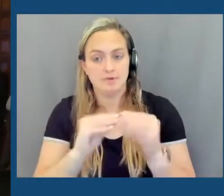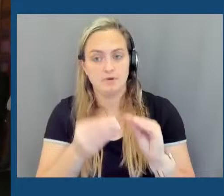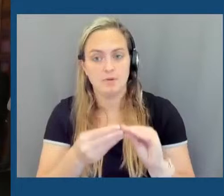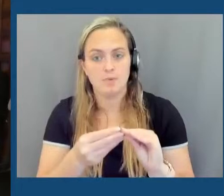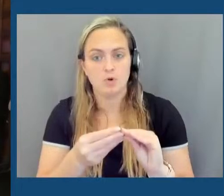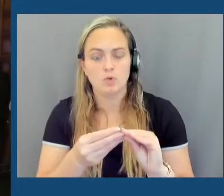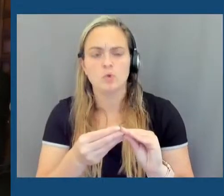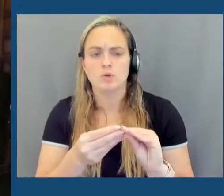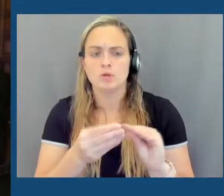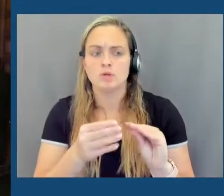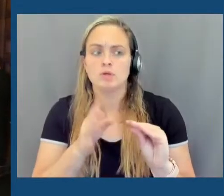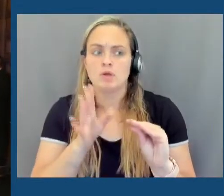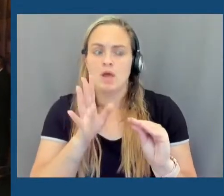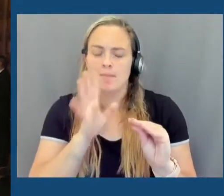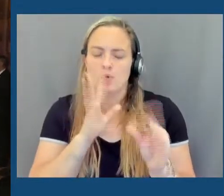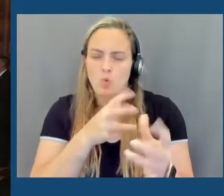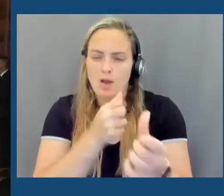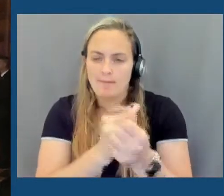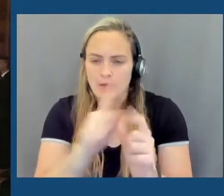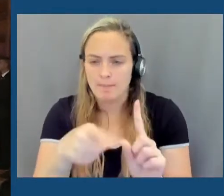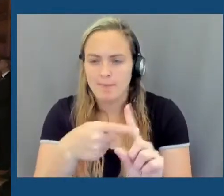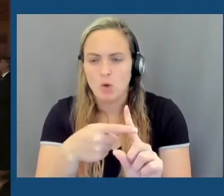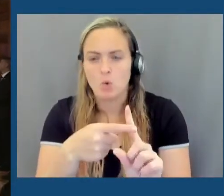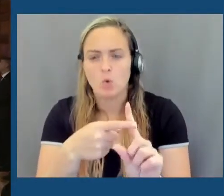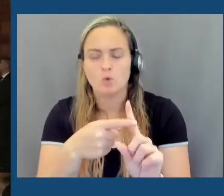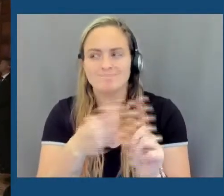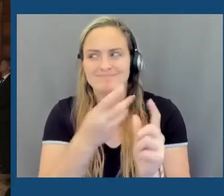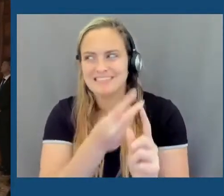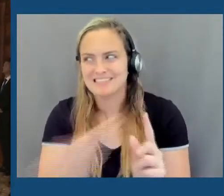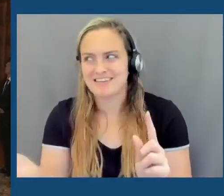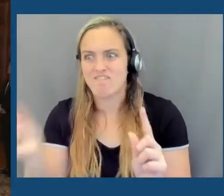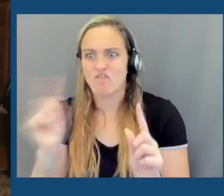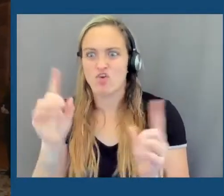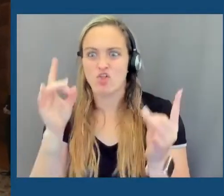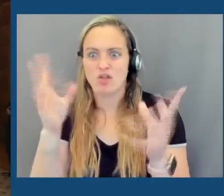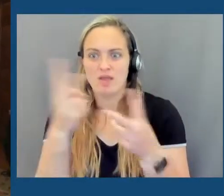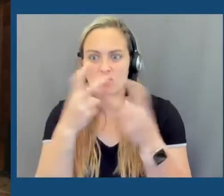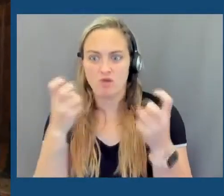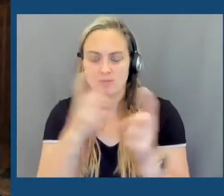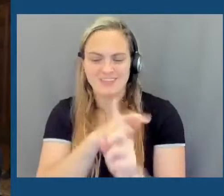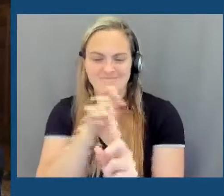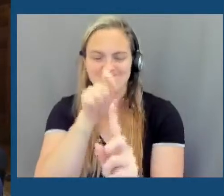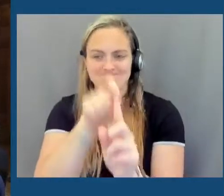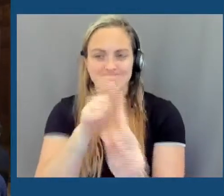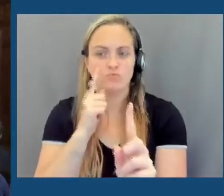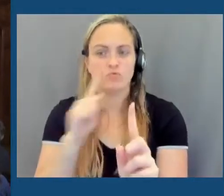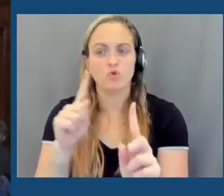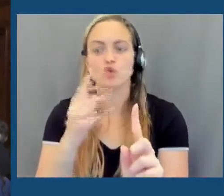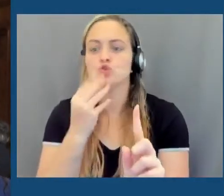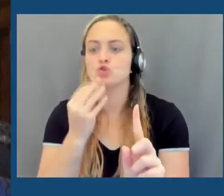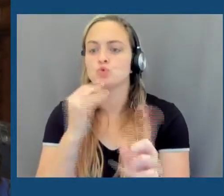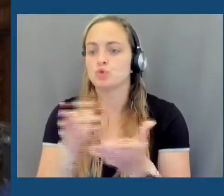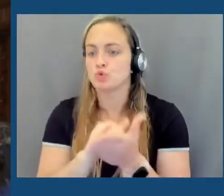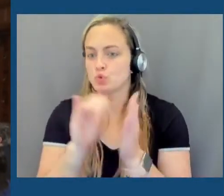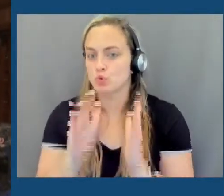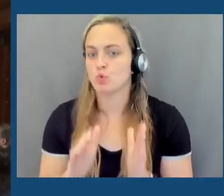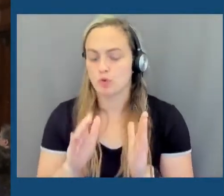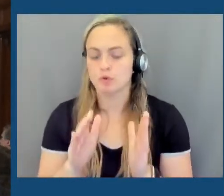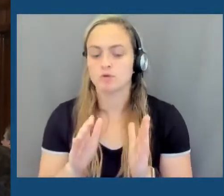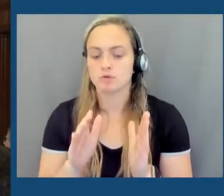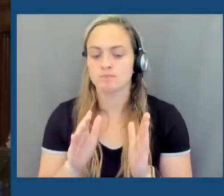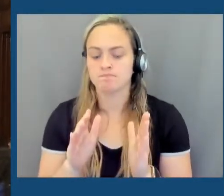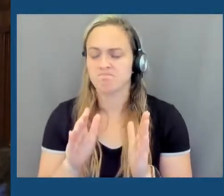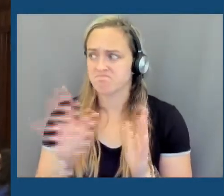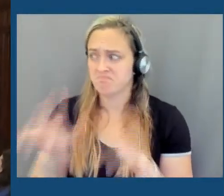of recent hate crimes that have targeted Jewish New Yorkers. Monday night, a group donning masks took over a subway